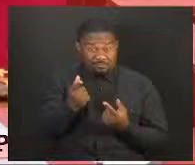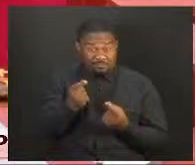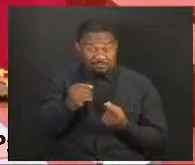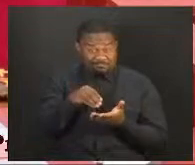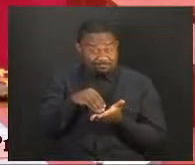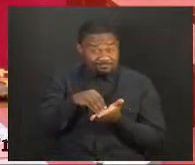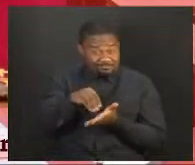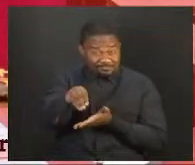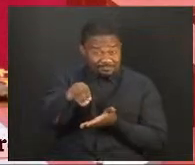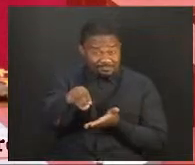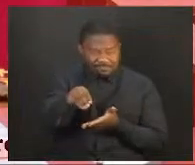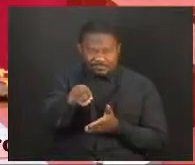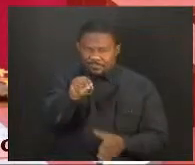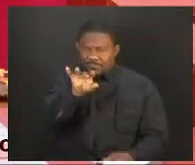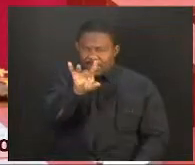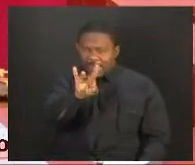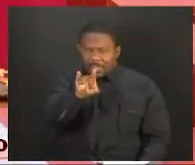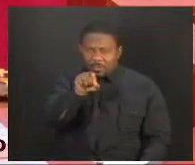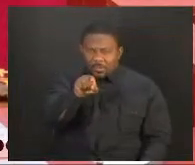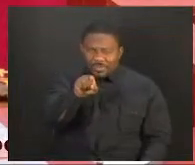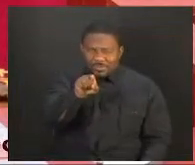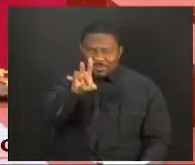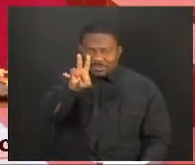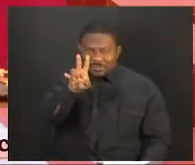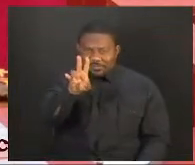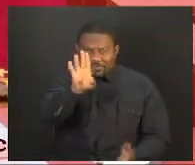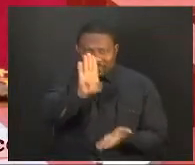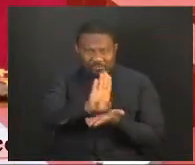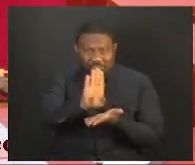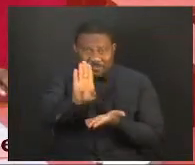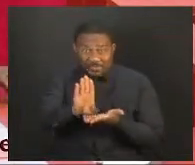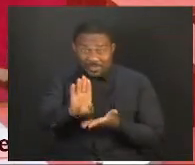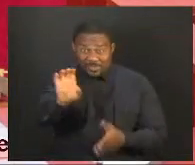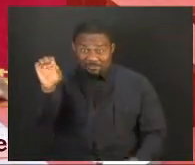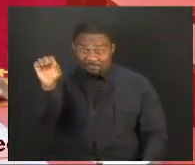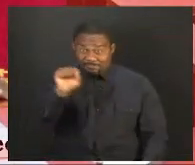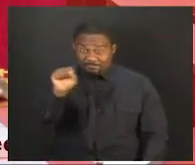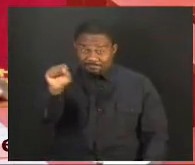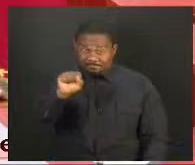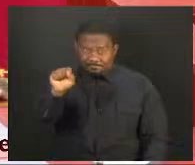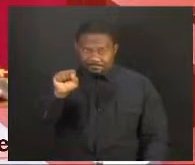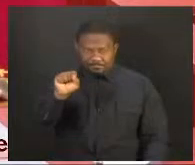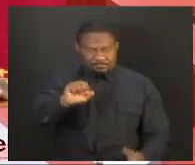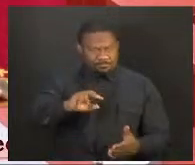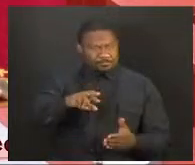pay $8.7 billion US dollars, representing